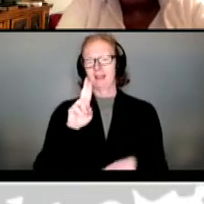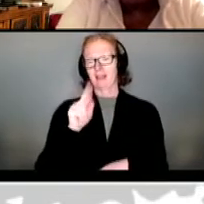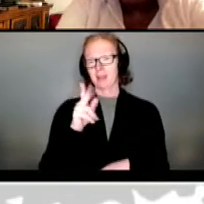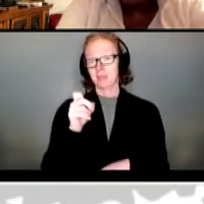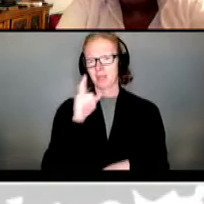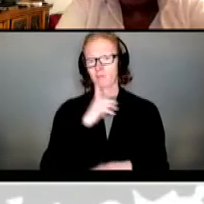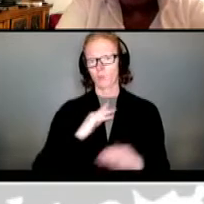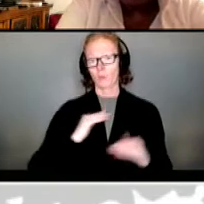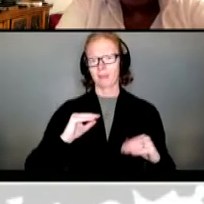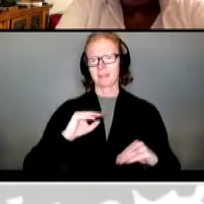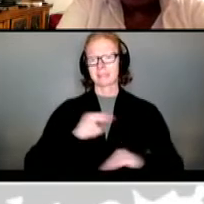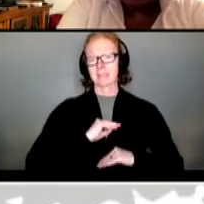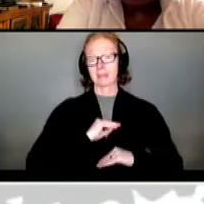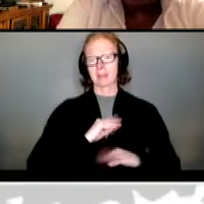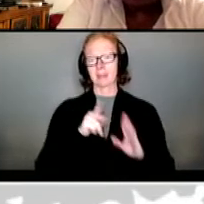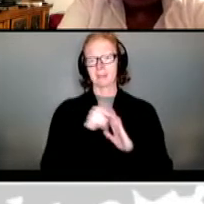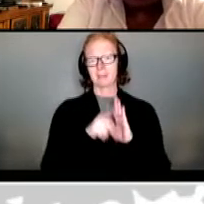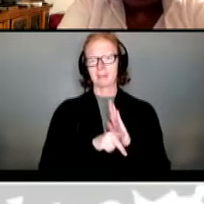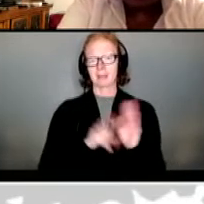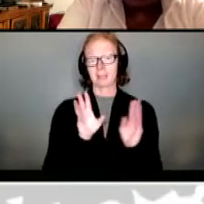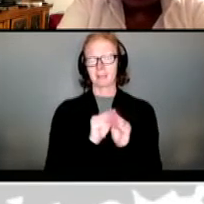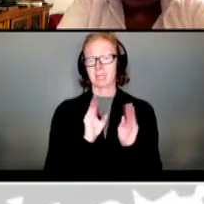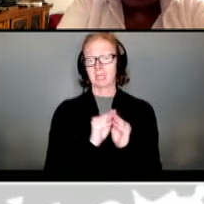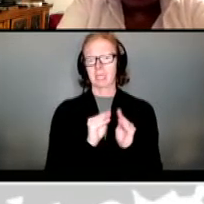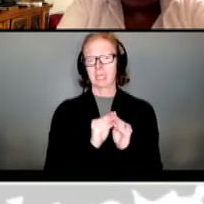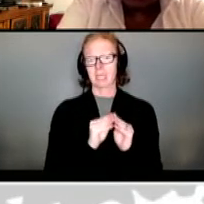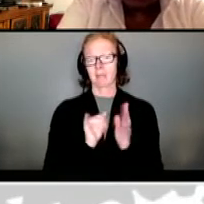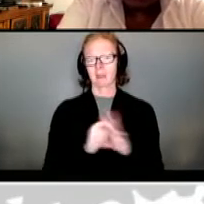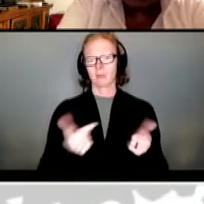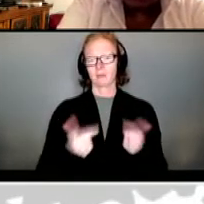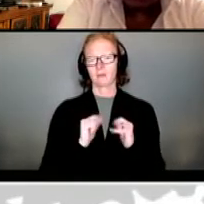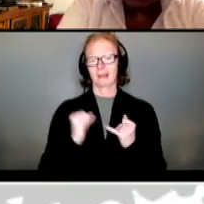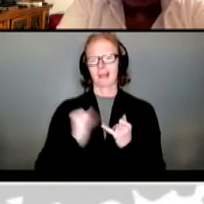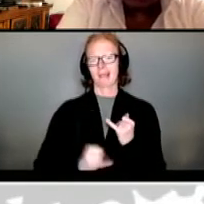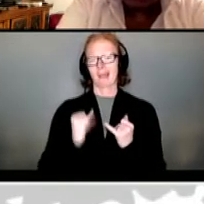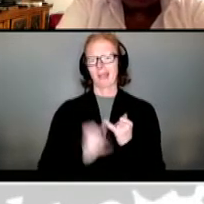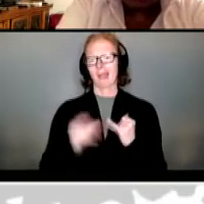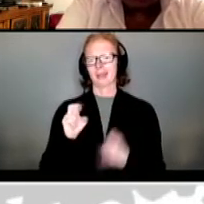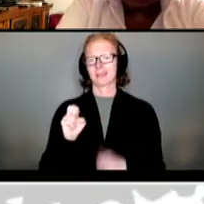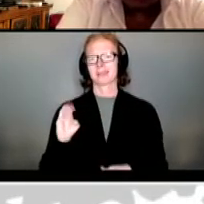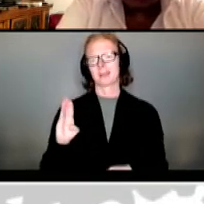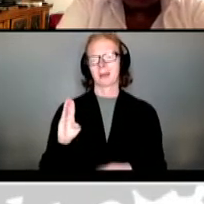and Policy Committee subcommittee. So that was our last subcommittee.